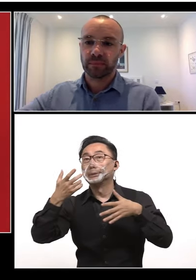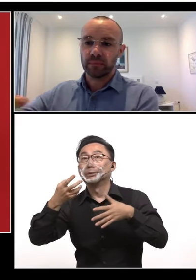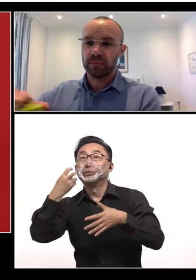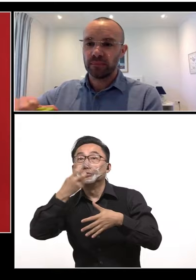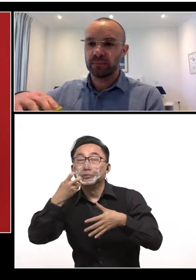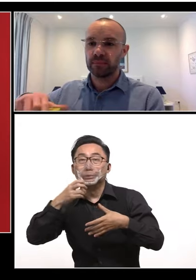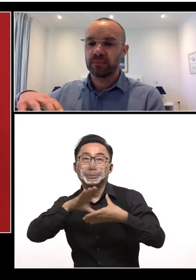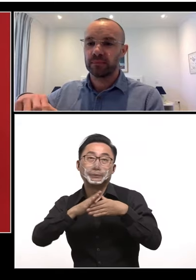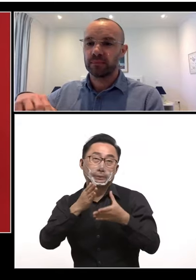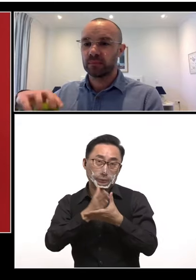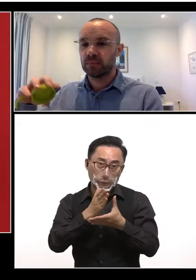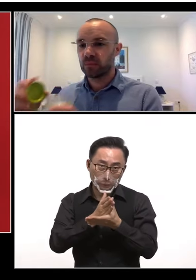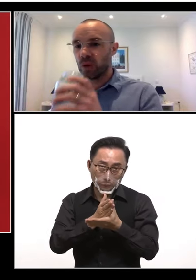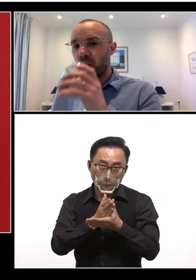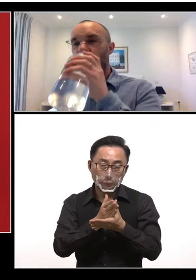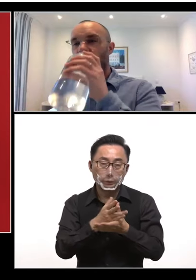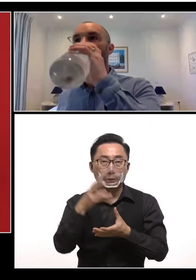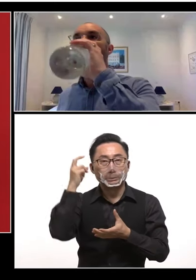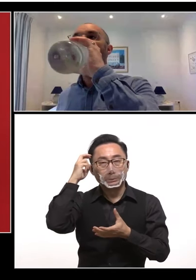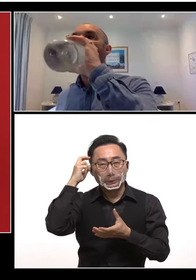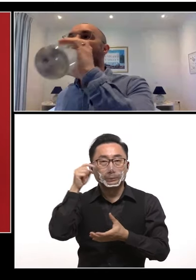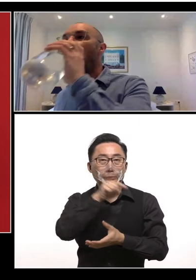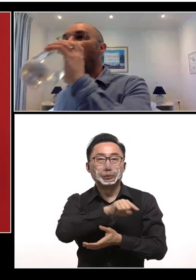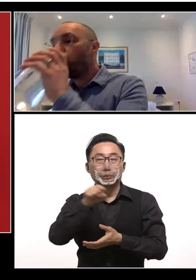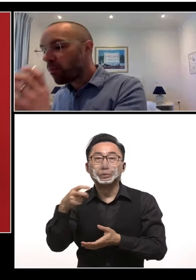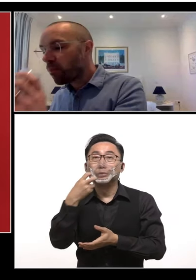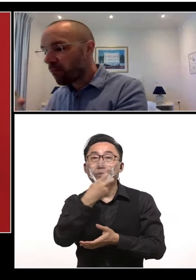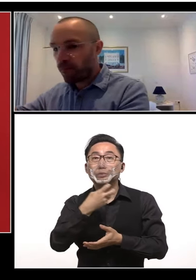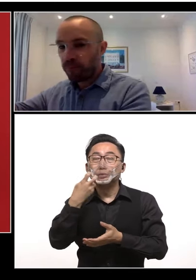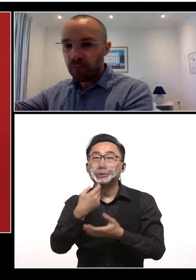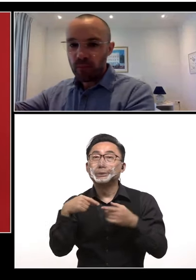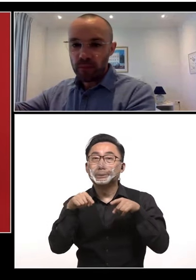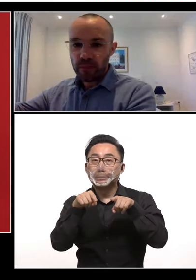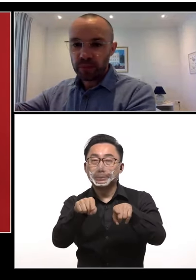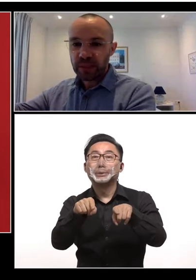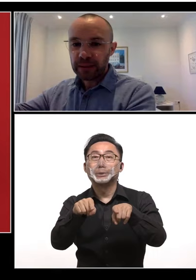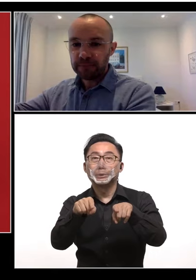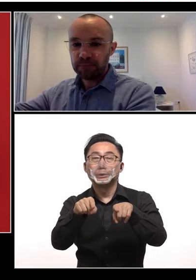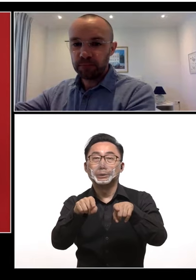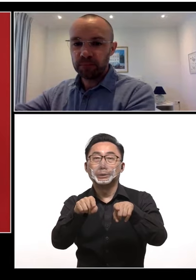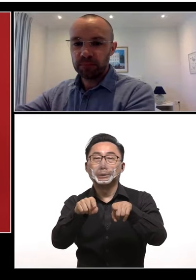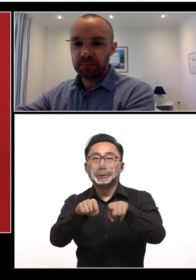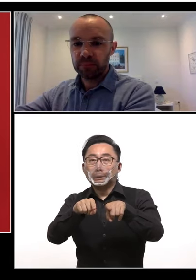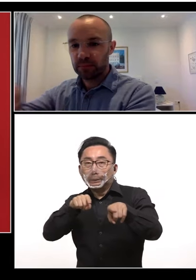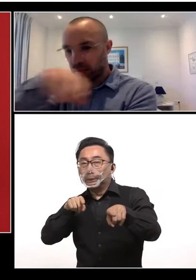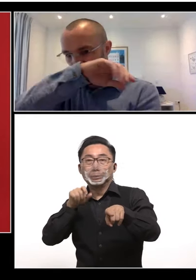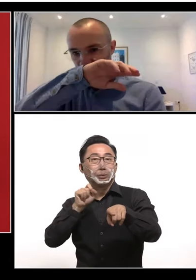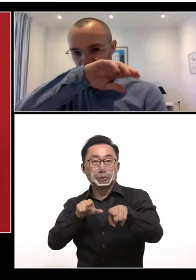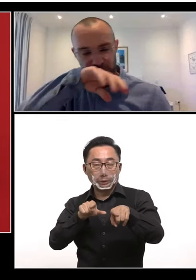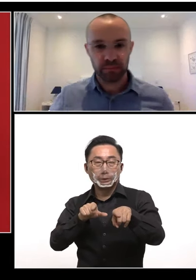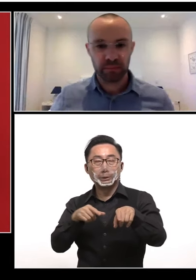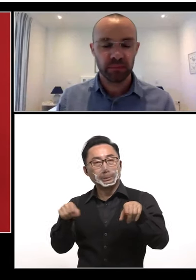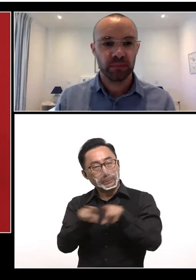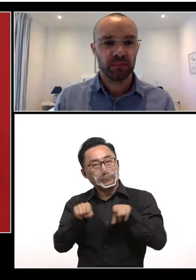both languages work at the same time without one language running ahead without the other. So actually this process has taken a lot of research and